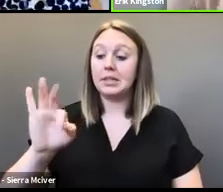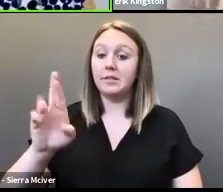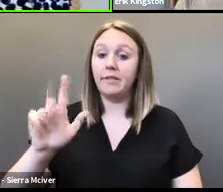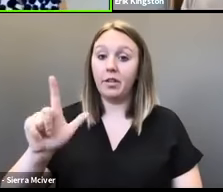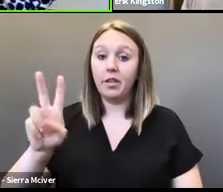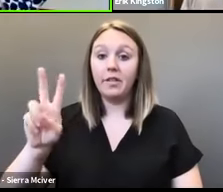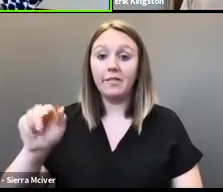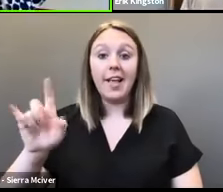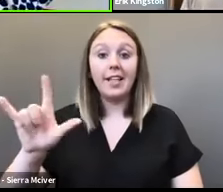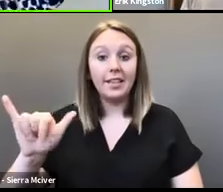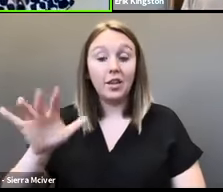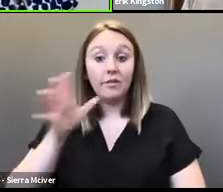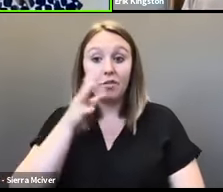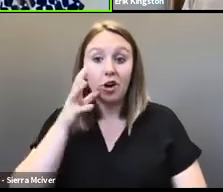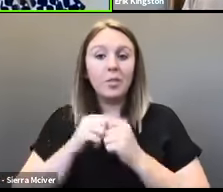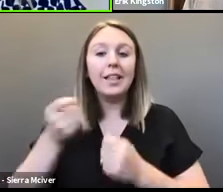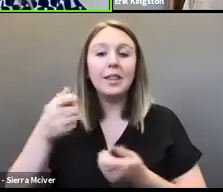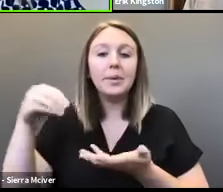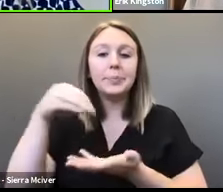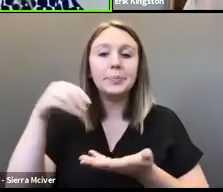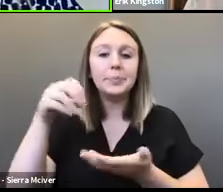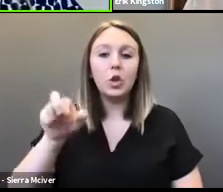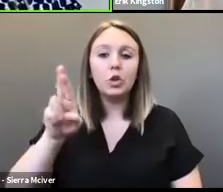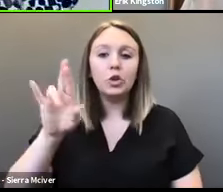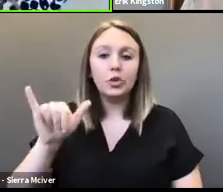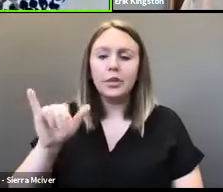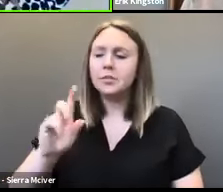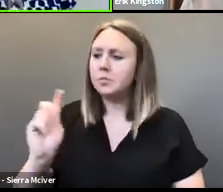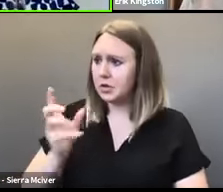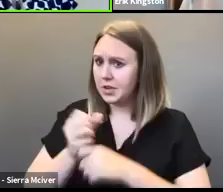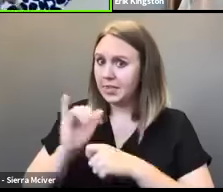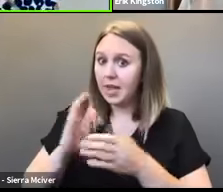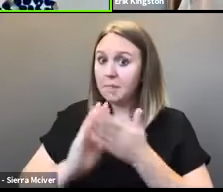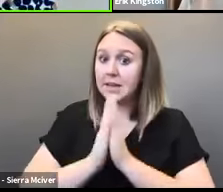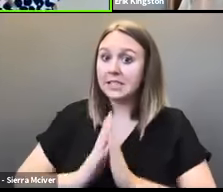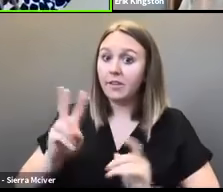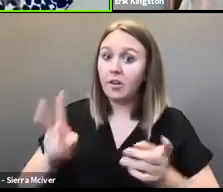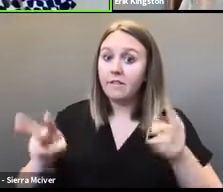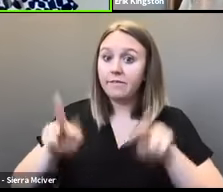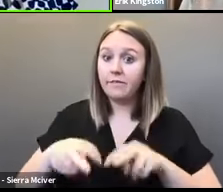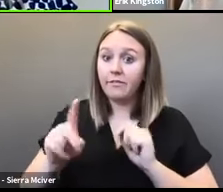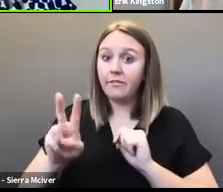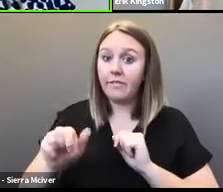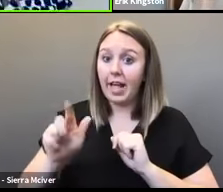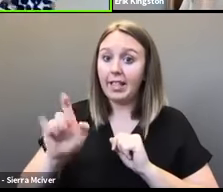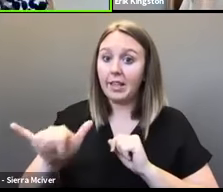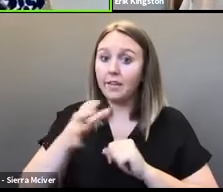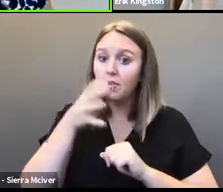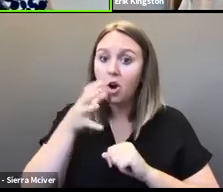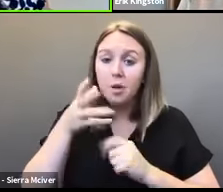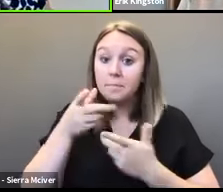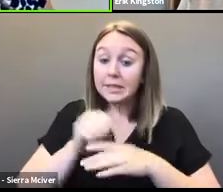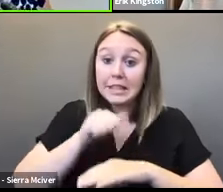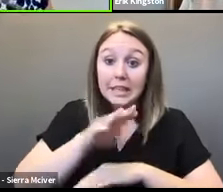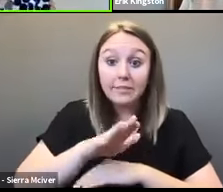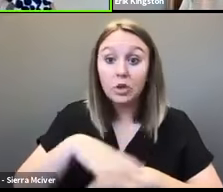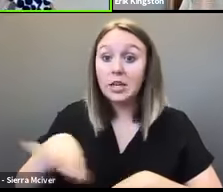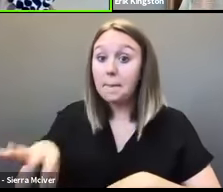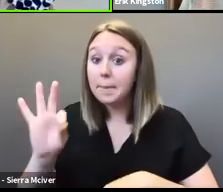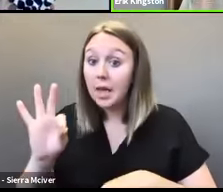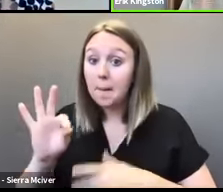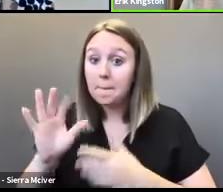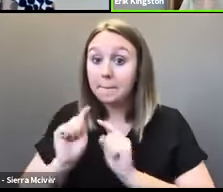And where do you get your Peaceful Belly Farms now? Are they doing like delivery? Are you doing pickup? Or is it, did you go